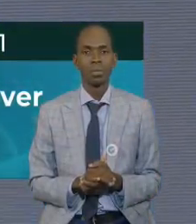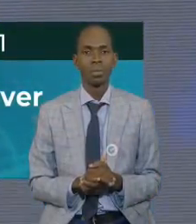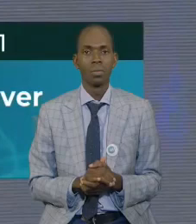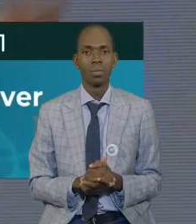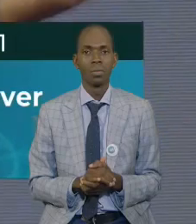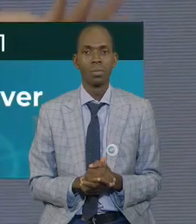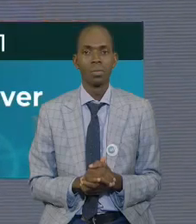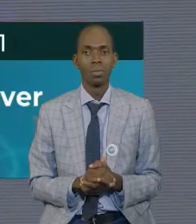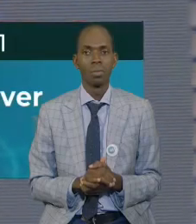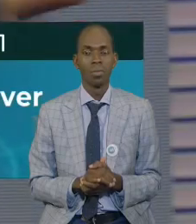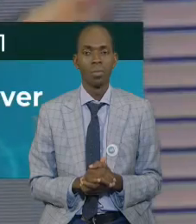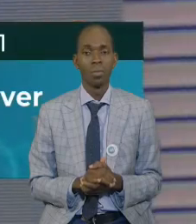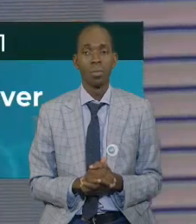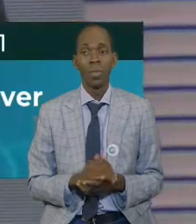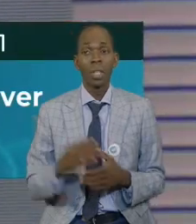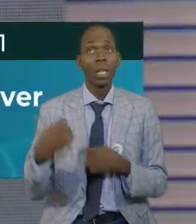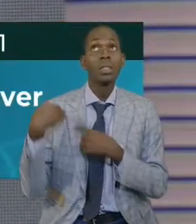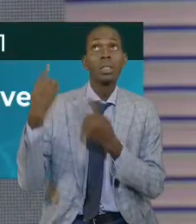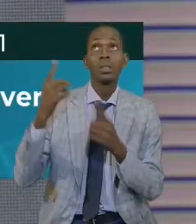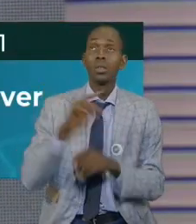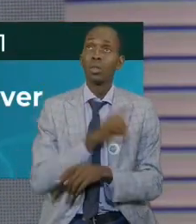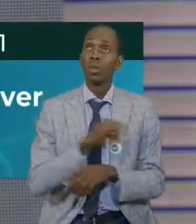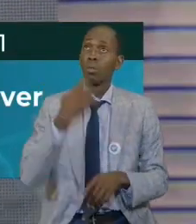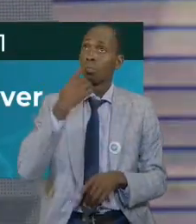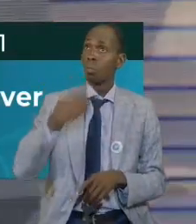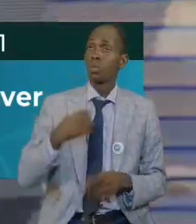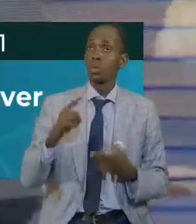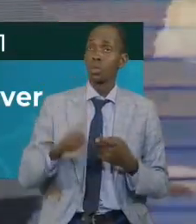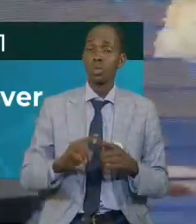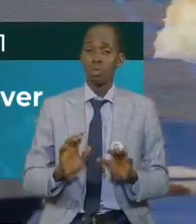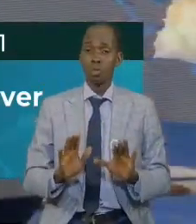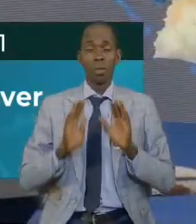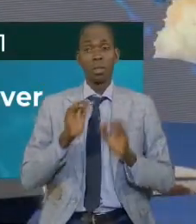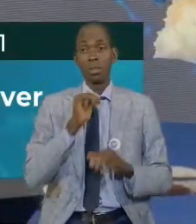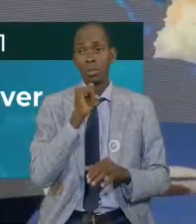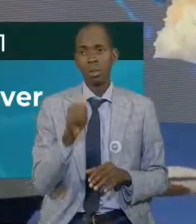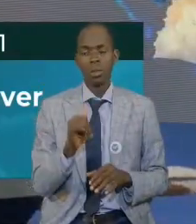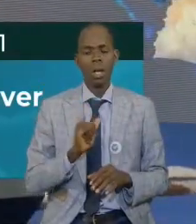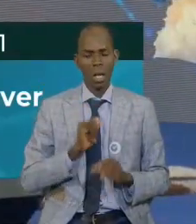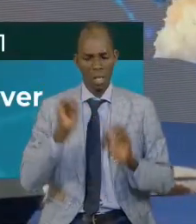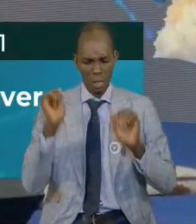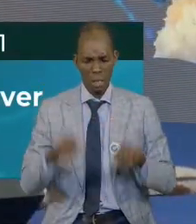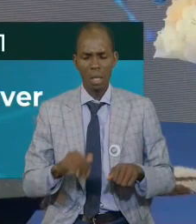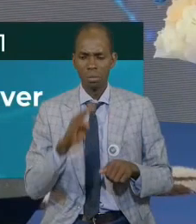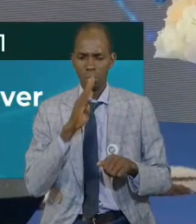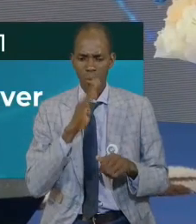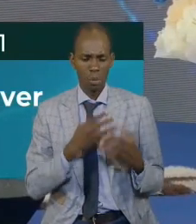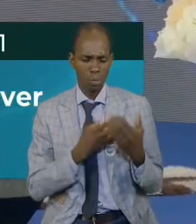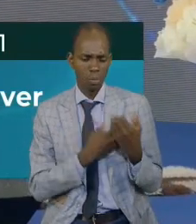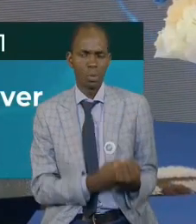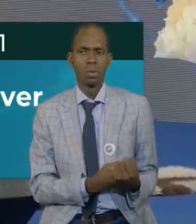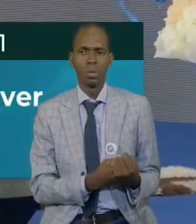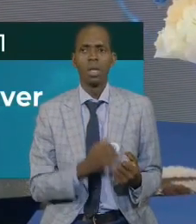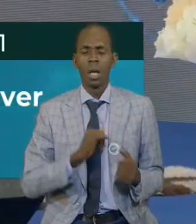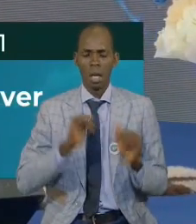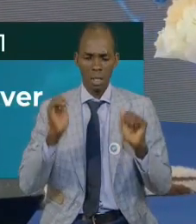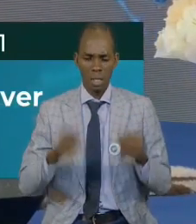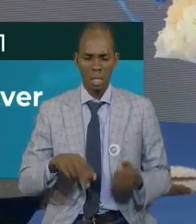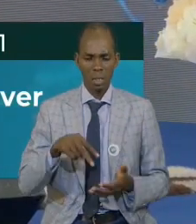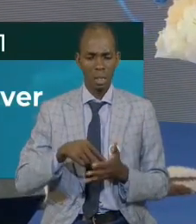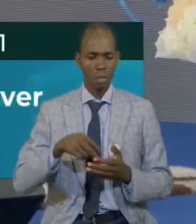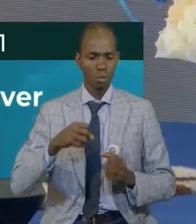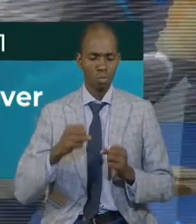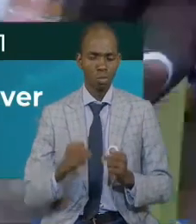so if the Lord has said fear not I can be bold I can stand for